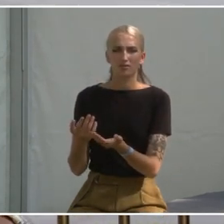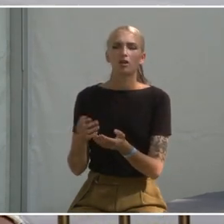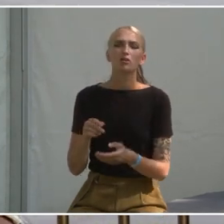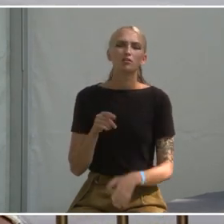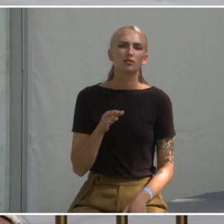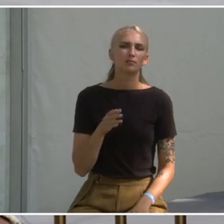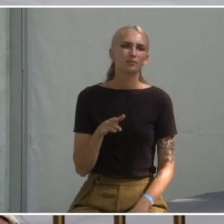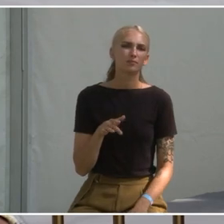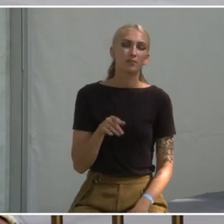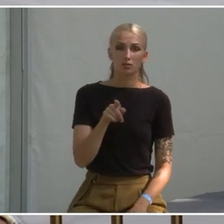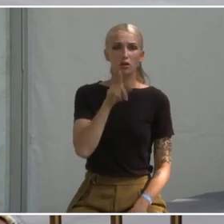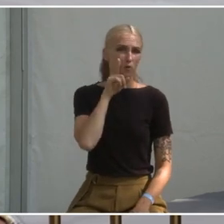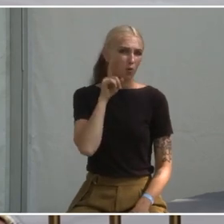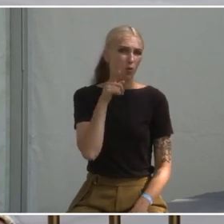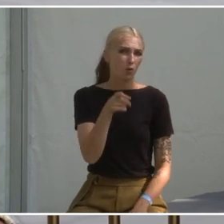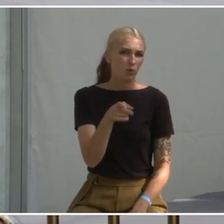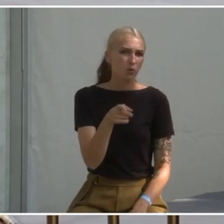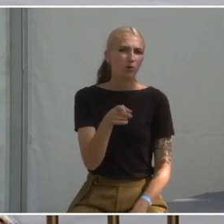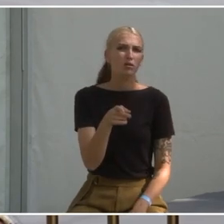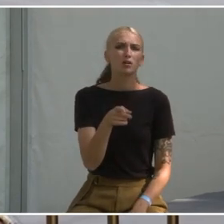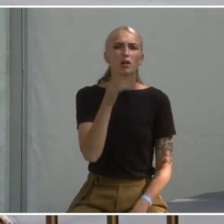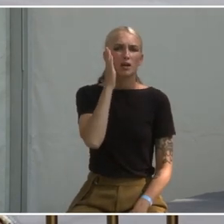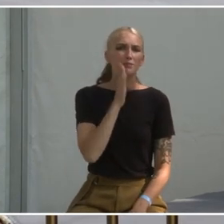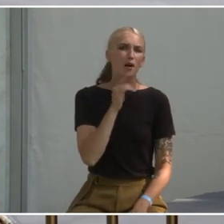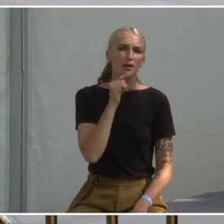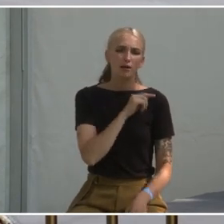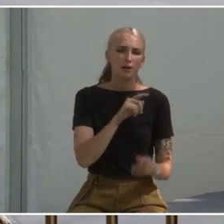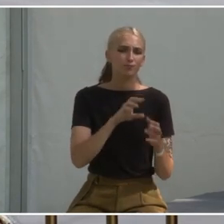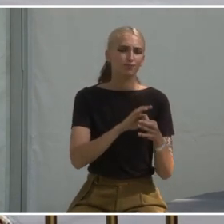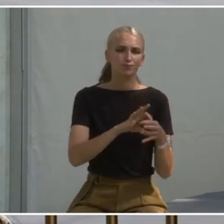you are young and go from your parents